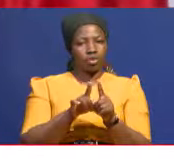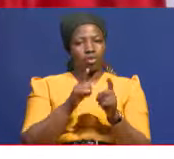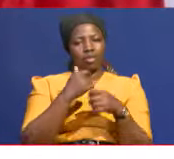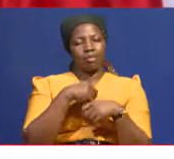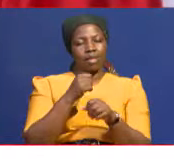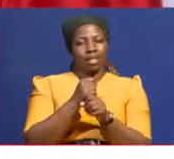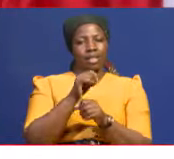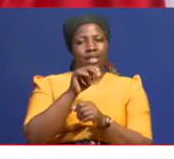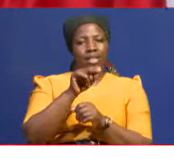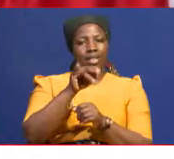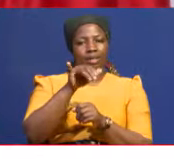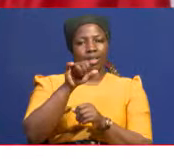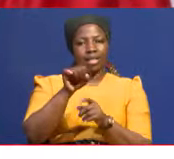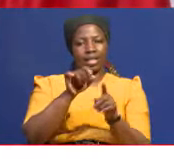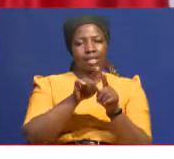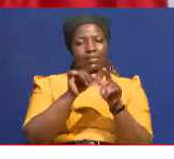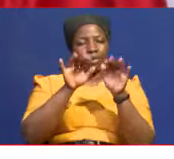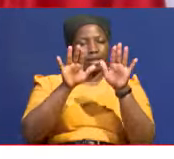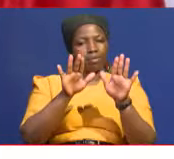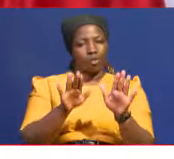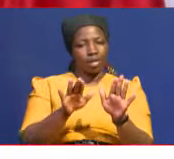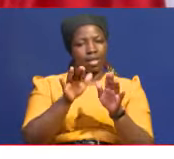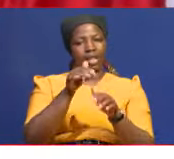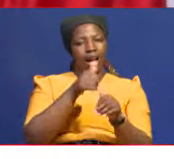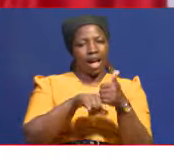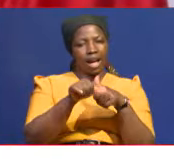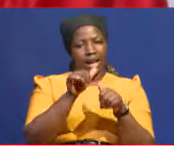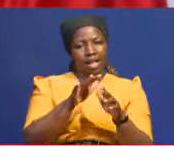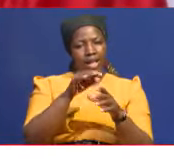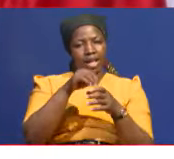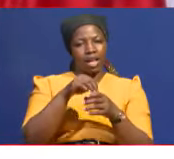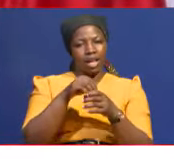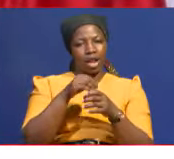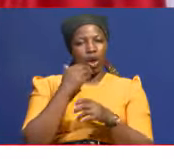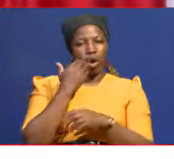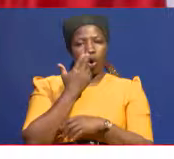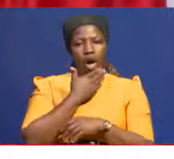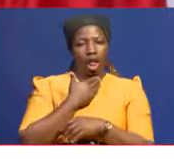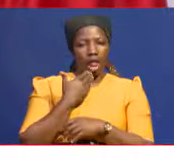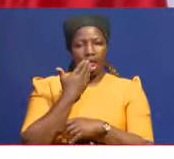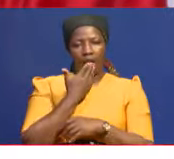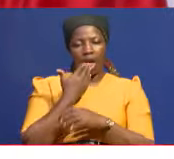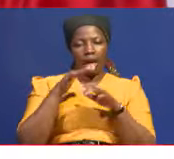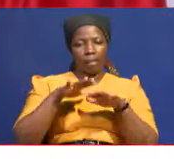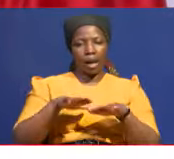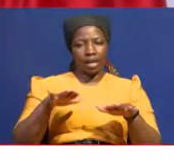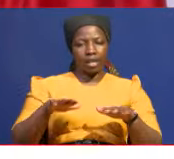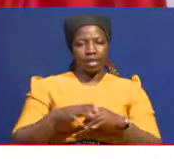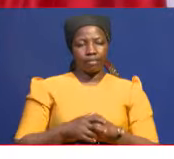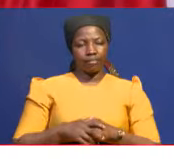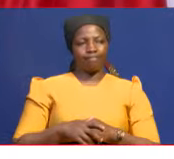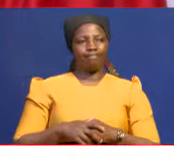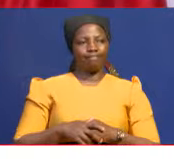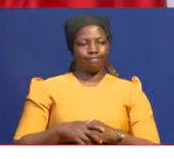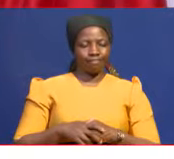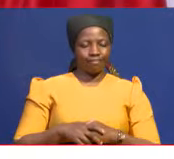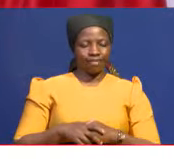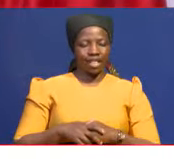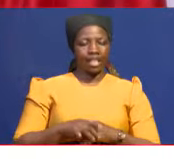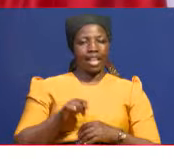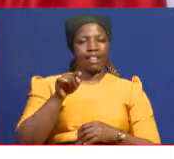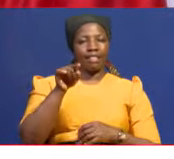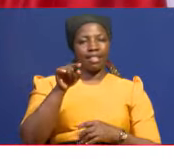NYS as a key player in the edible oil market. Commendably,